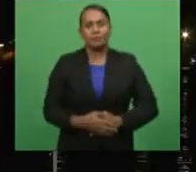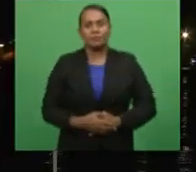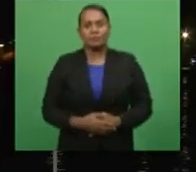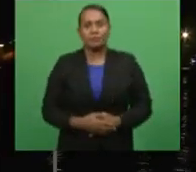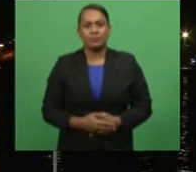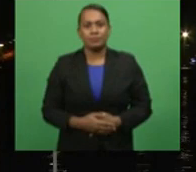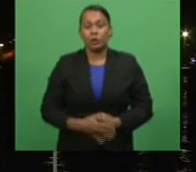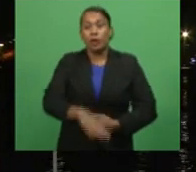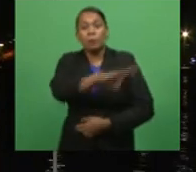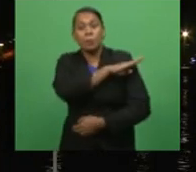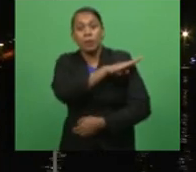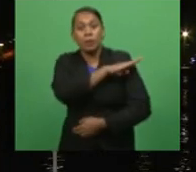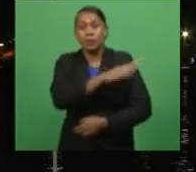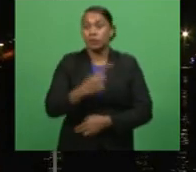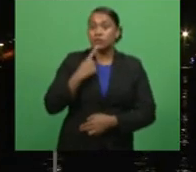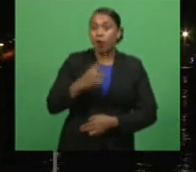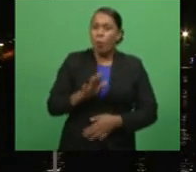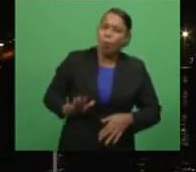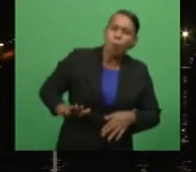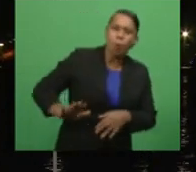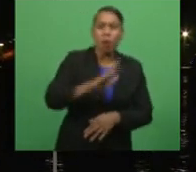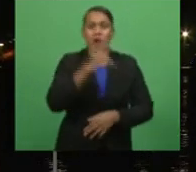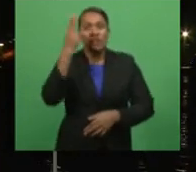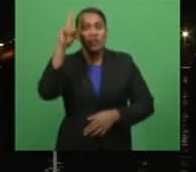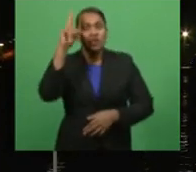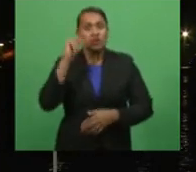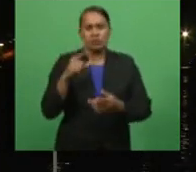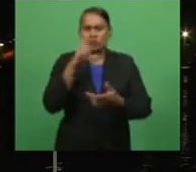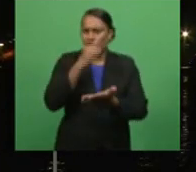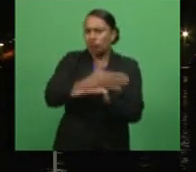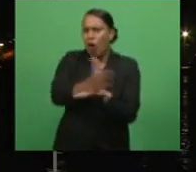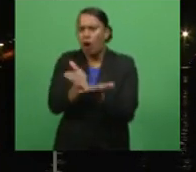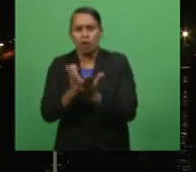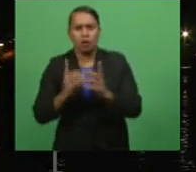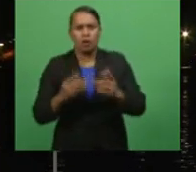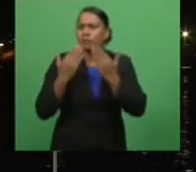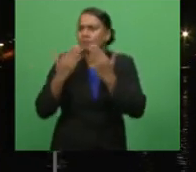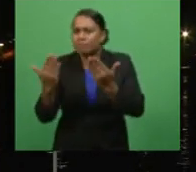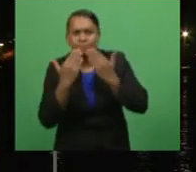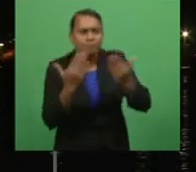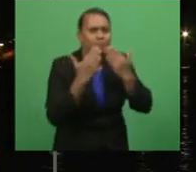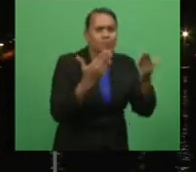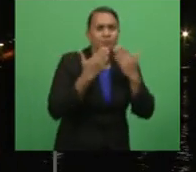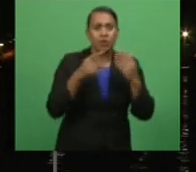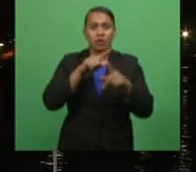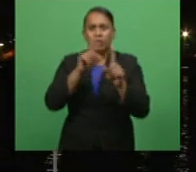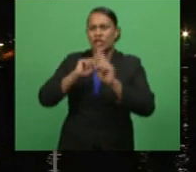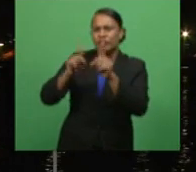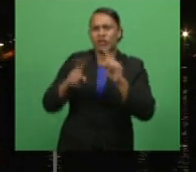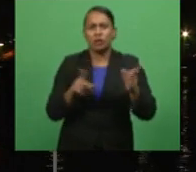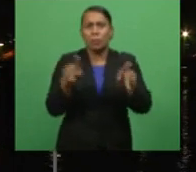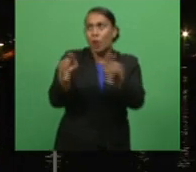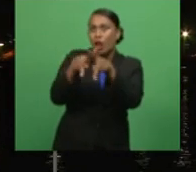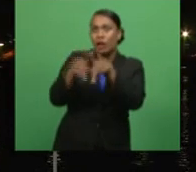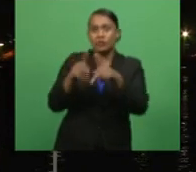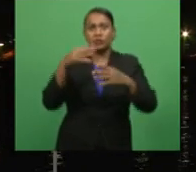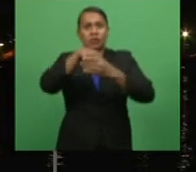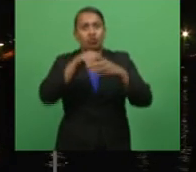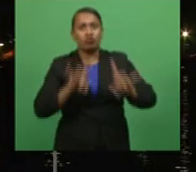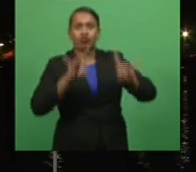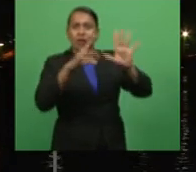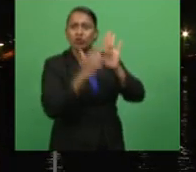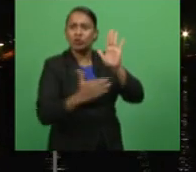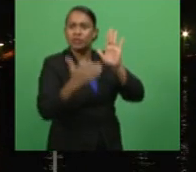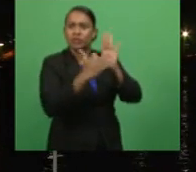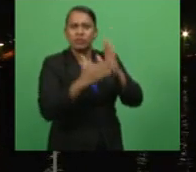Bainimarama says all Fijians share his gratitude to development partners, including Australia, New Zealand and the multilateral banks whose